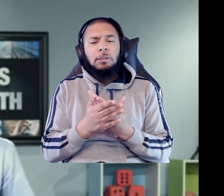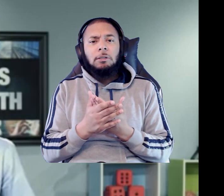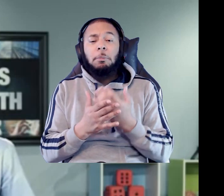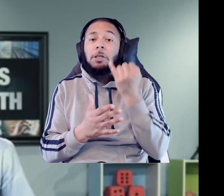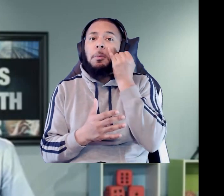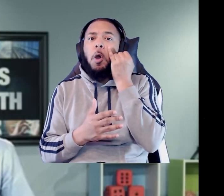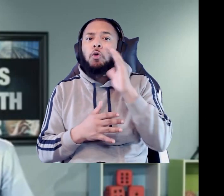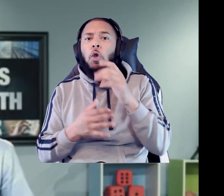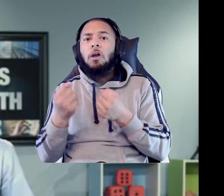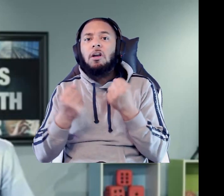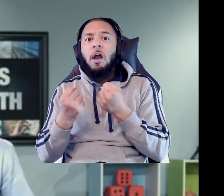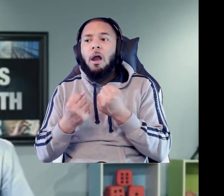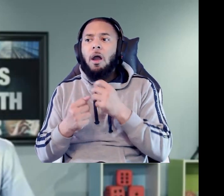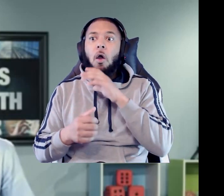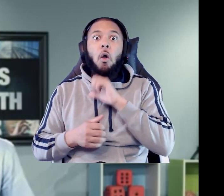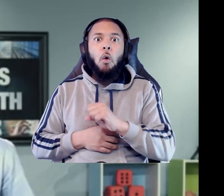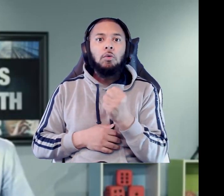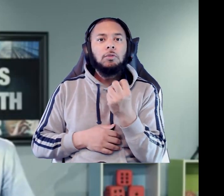chipped paint,